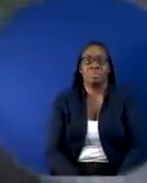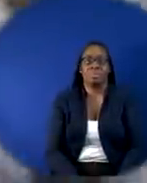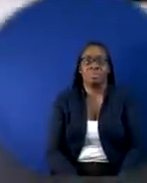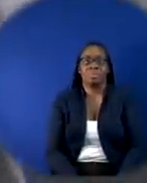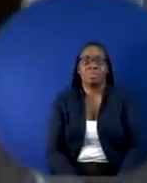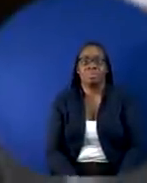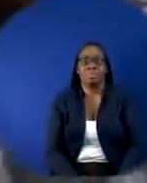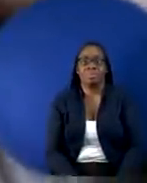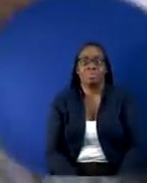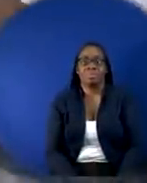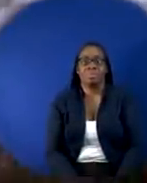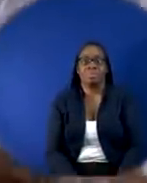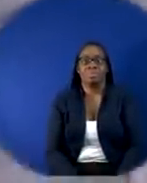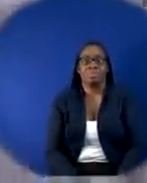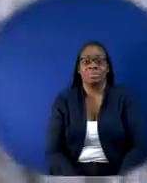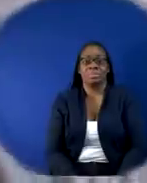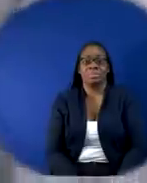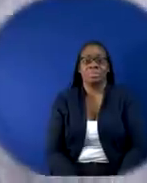Bless you, Denzel.